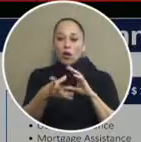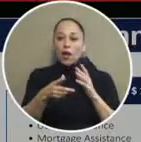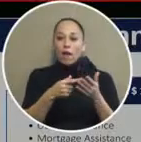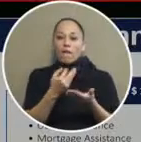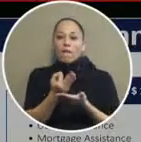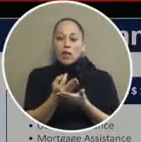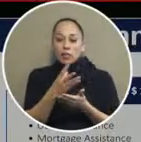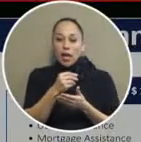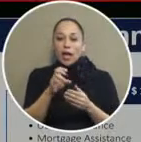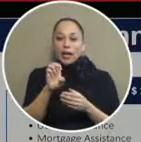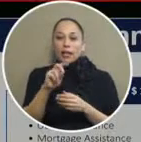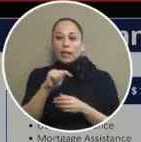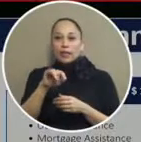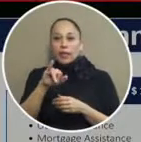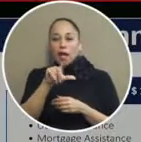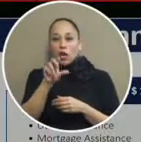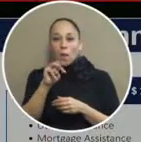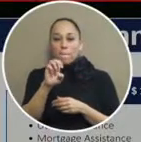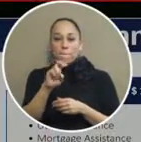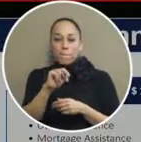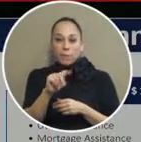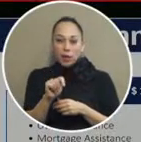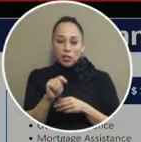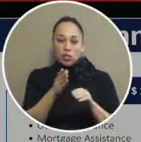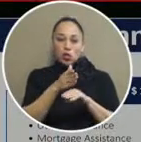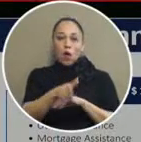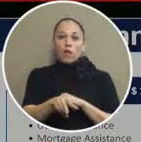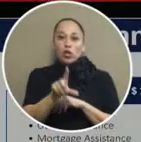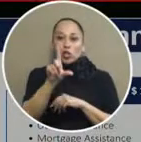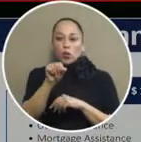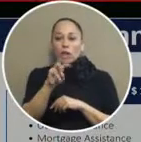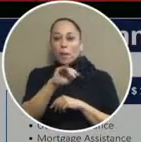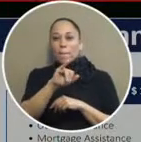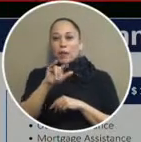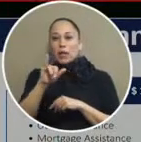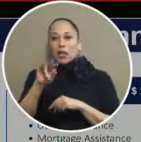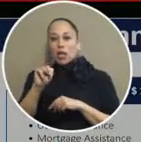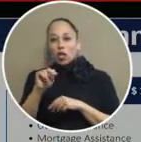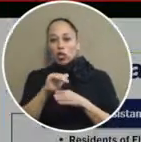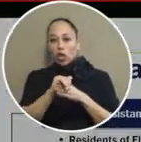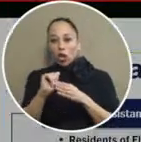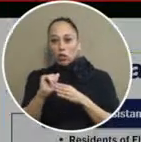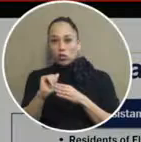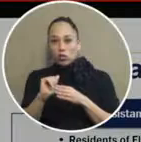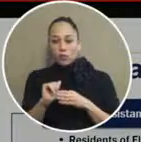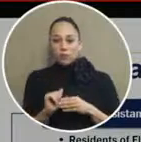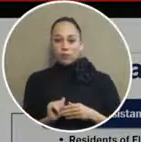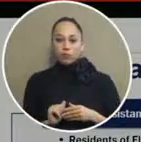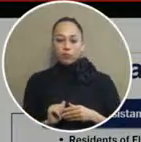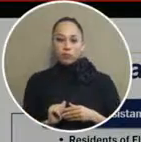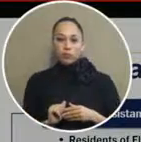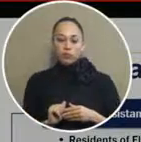and entitlement out of the CARES Act, is just over $20 million. Next slide, please.